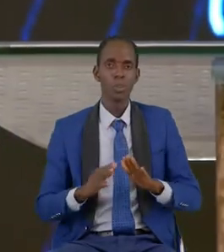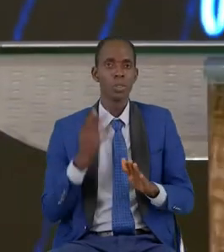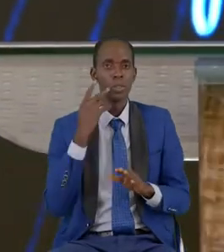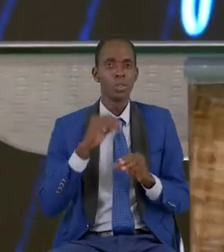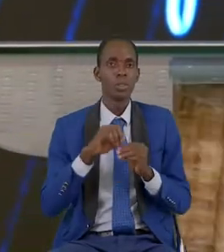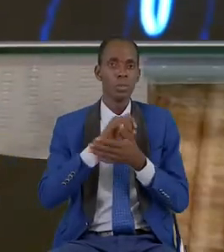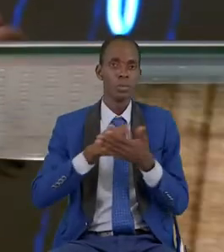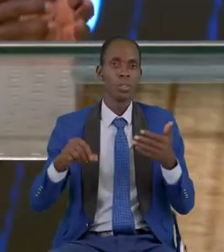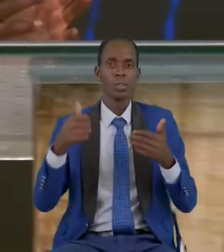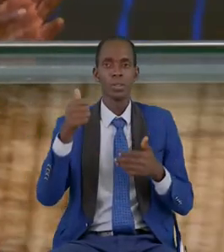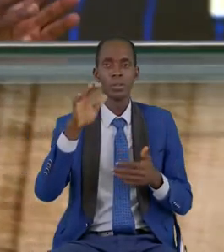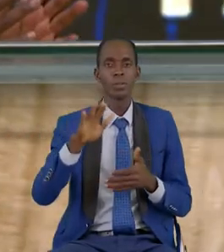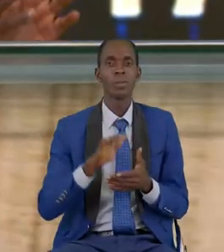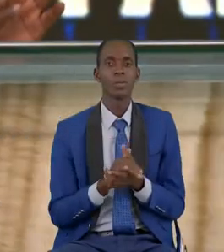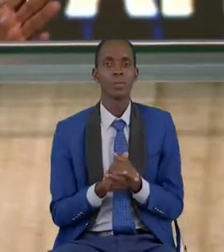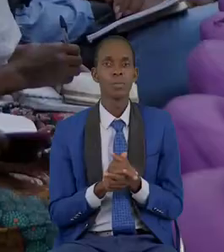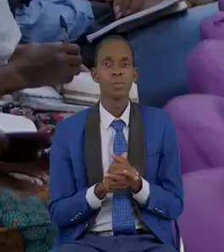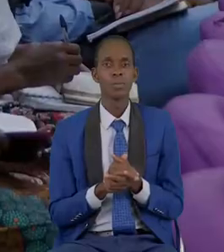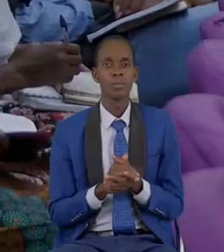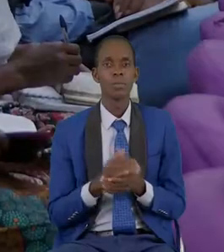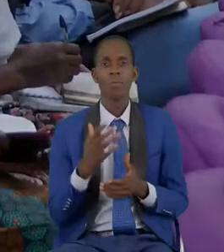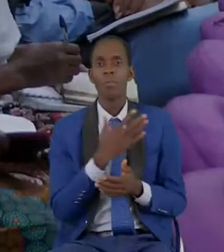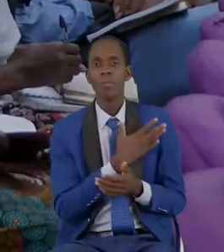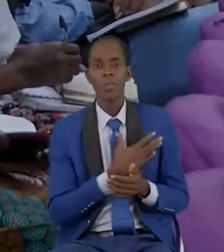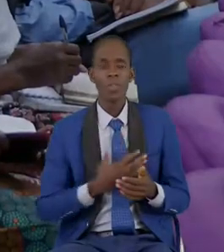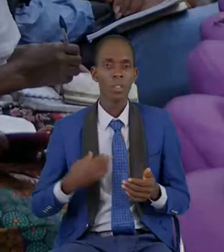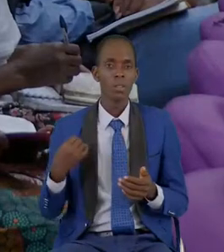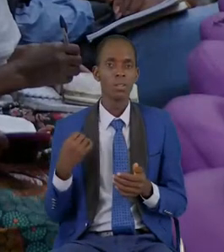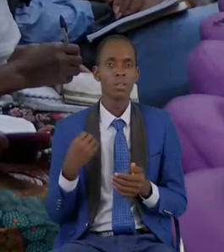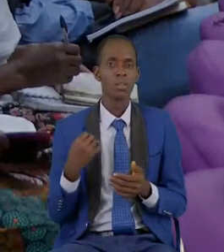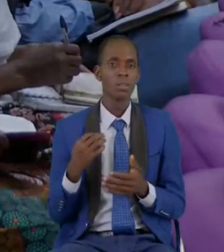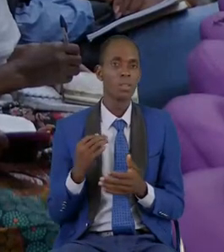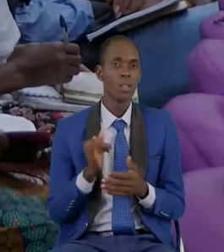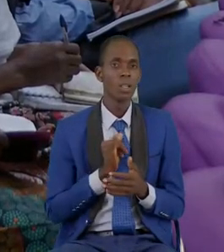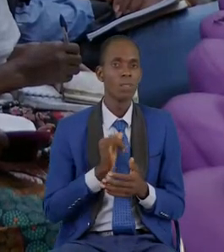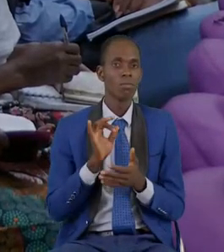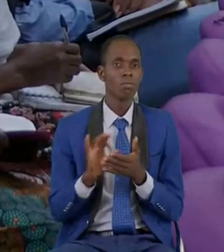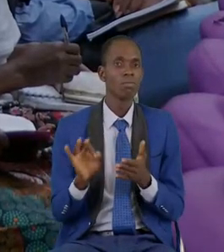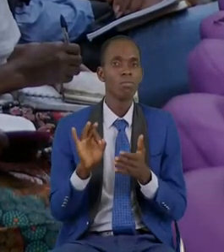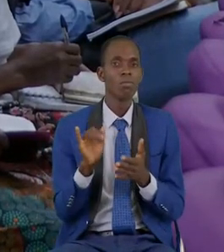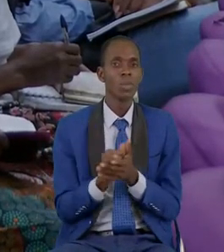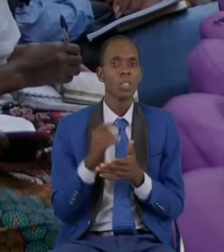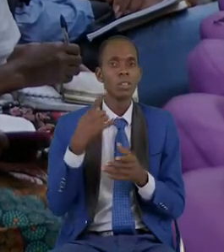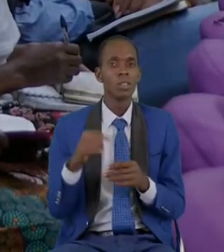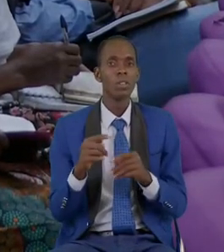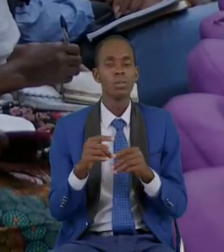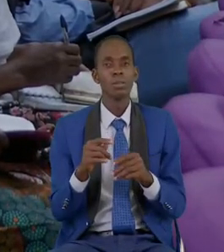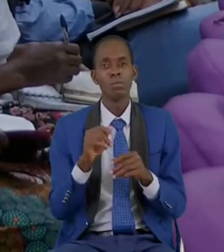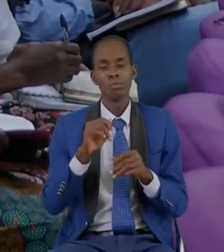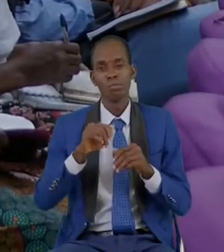15. It says, and account that the long suffering of our Lord